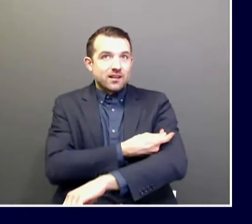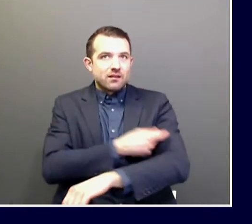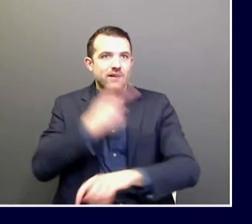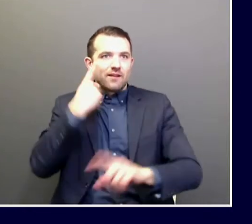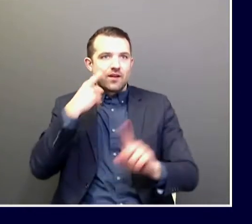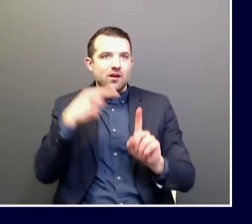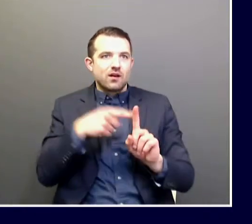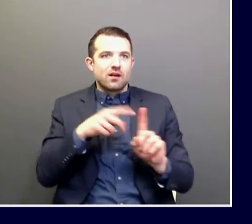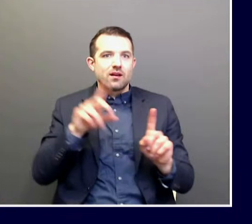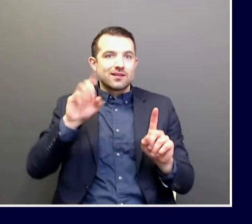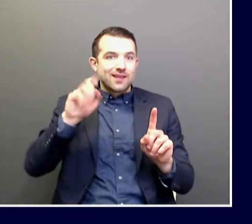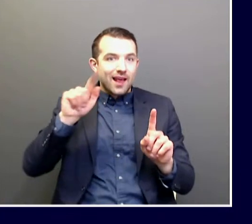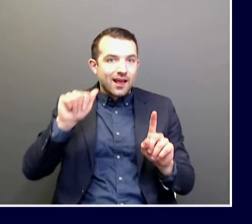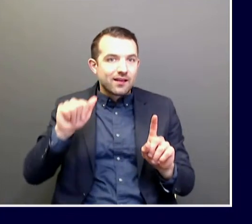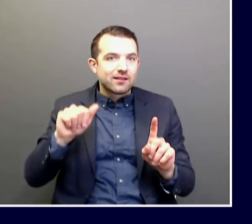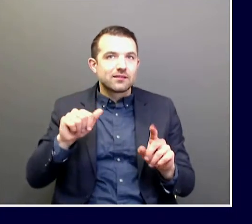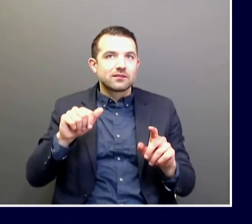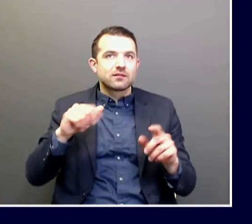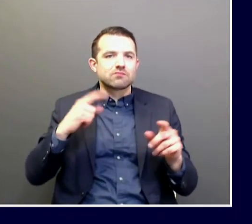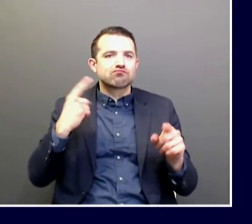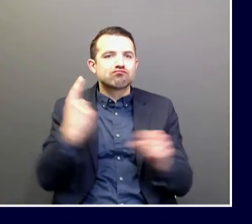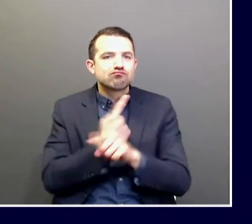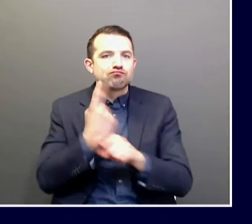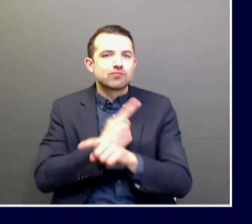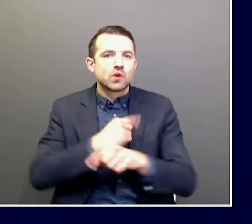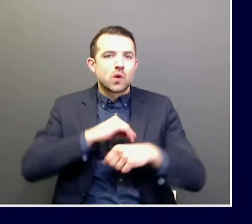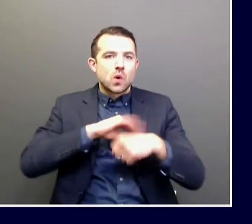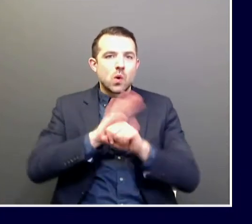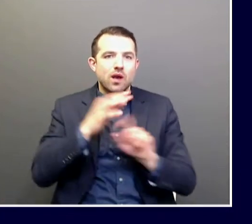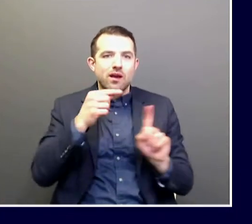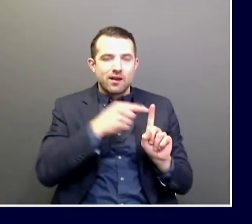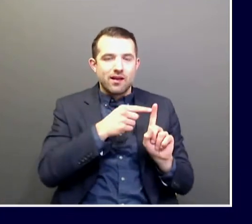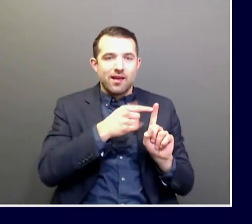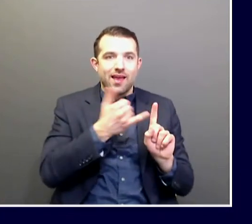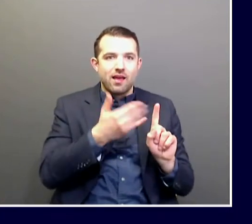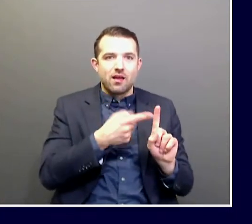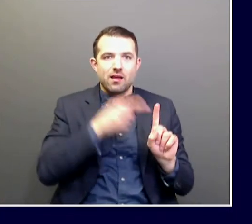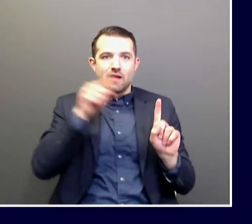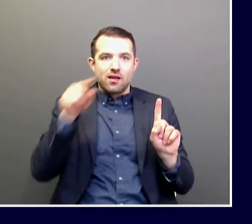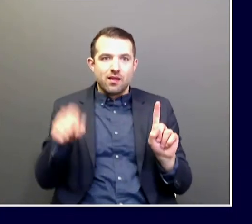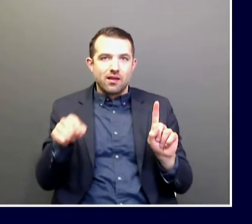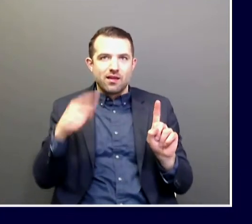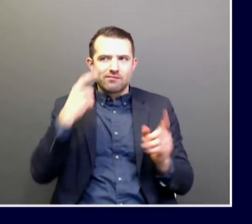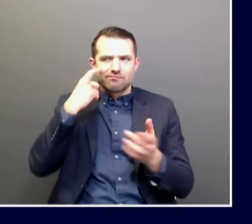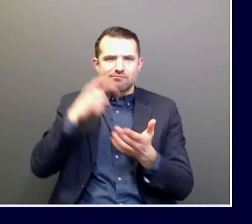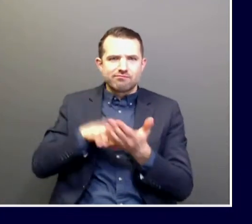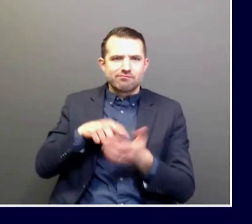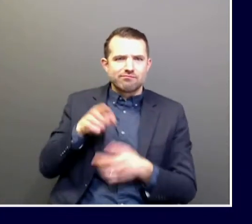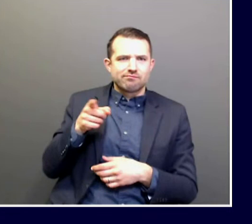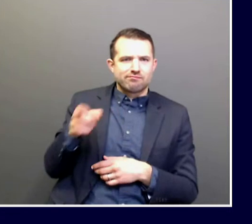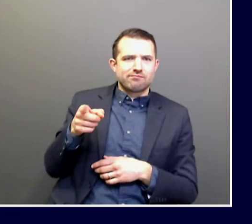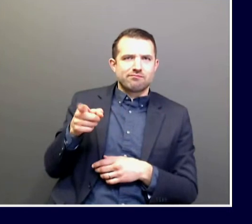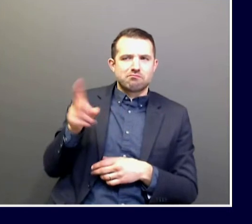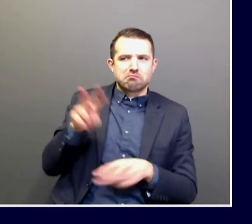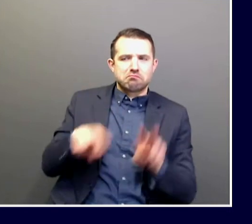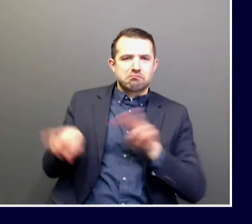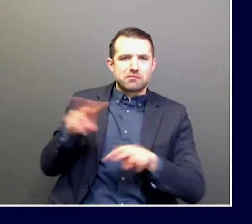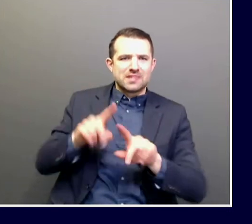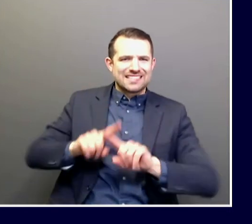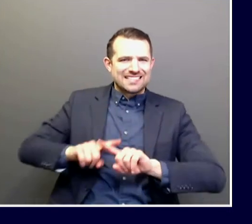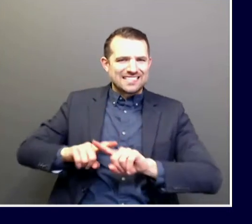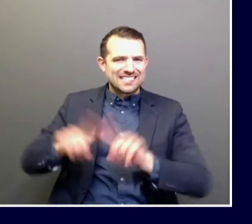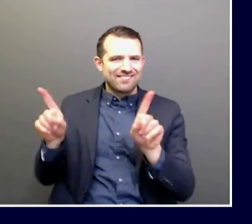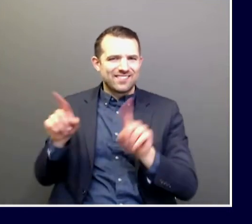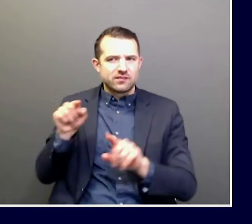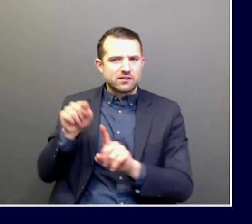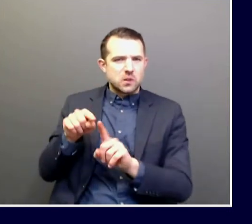any vaccine, our body's immune system response fades just a little bit over time. And that doesn't